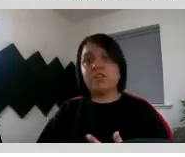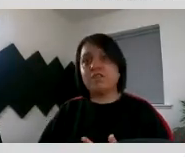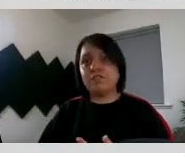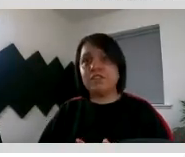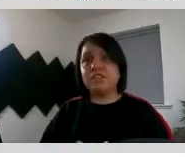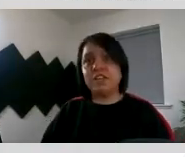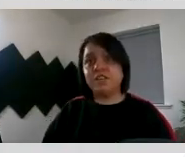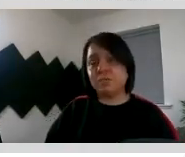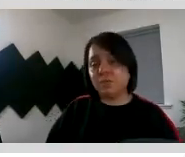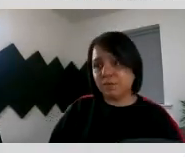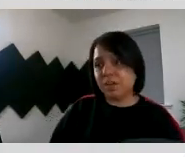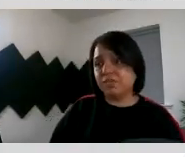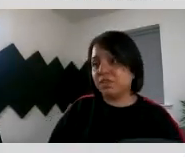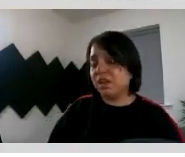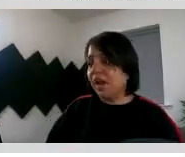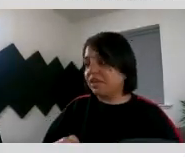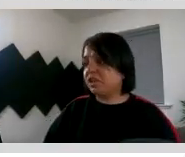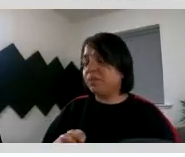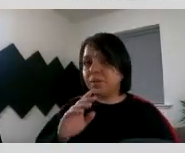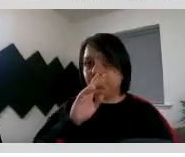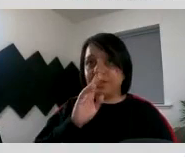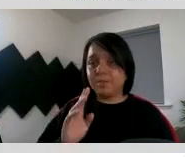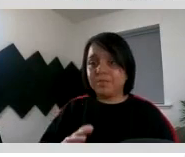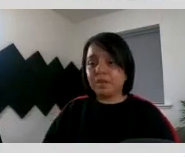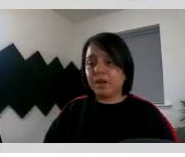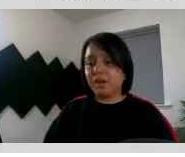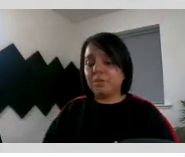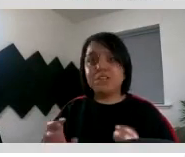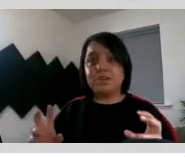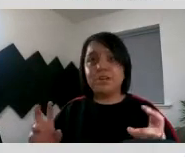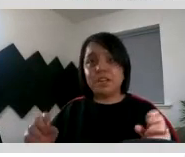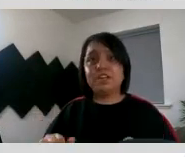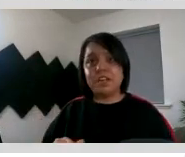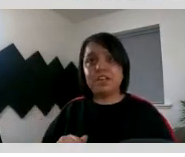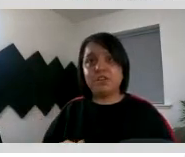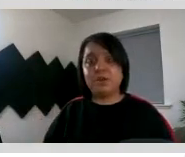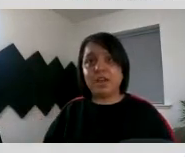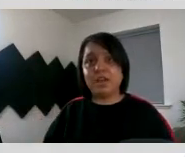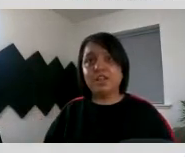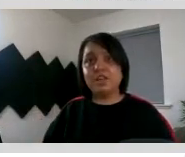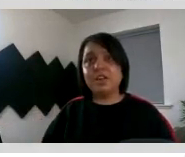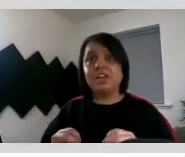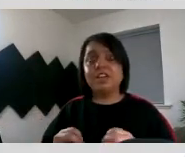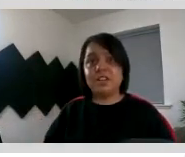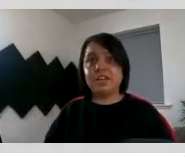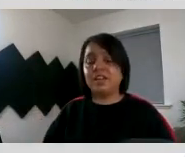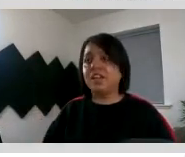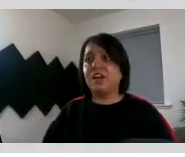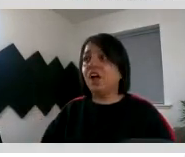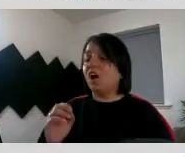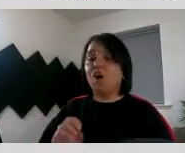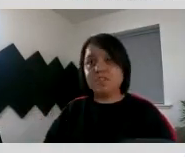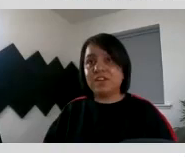lot of refugees here at the moment that and there's a lot of people that are not meant to be legally in the UK, that are illegally staying here. They